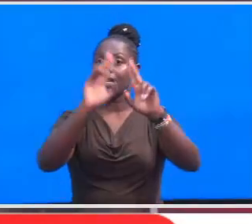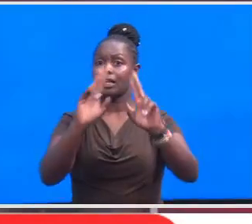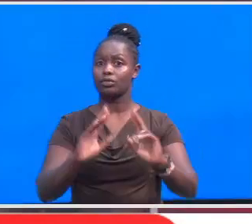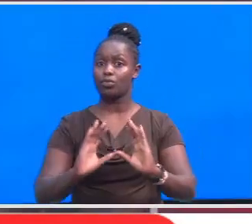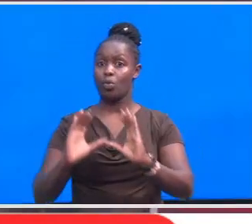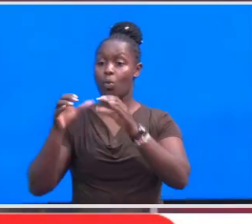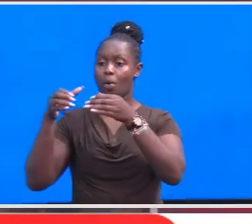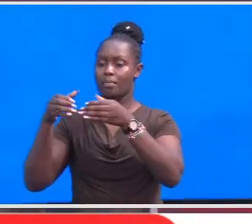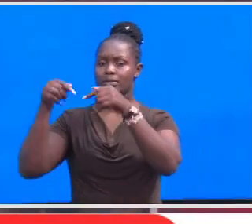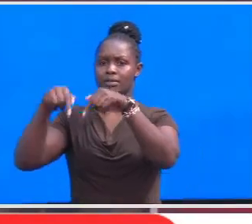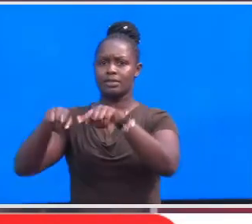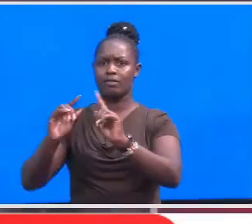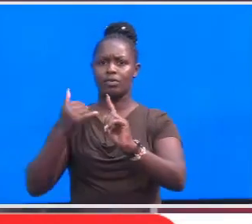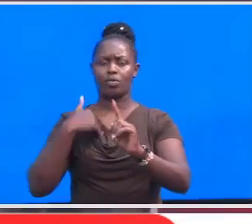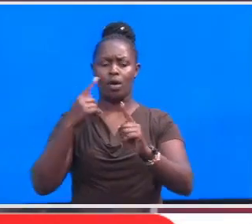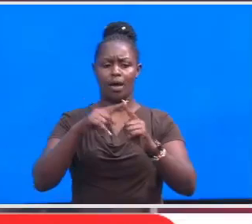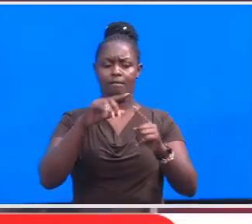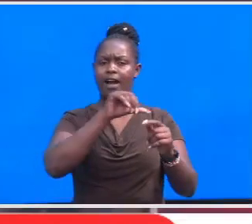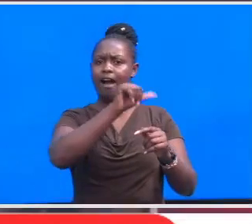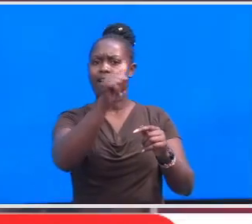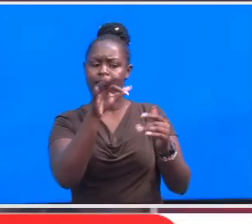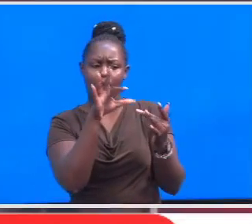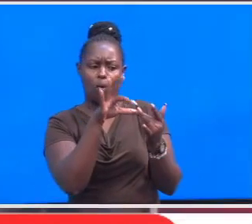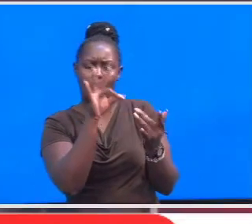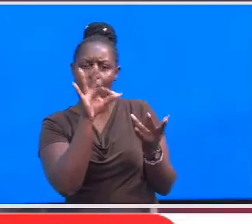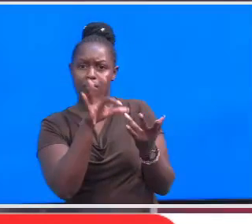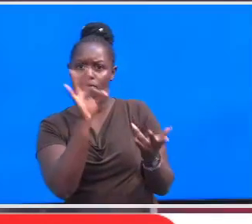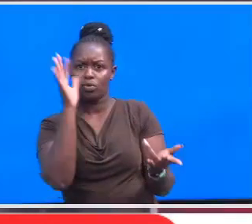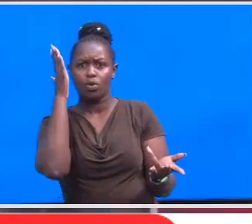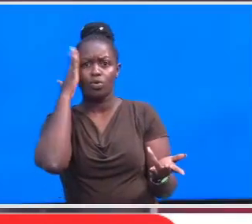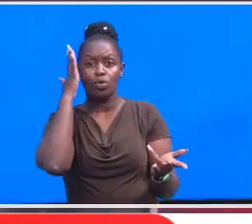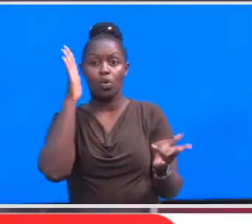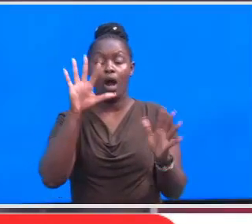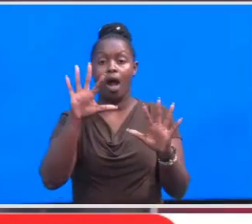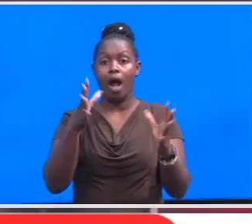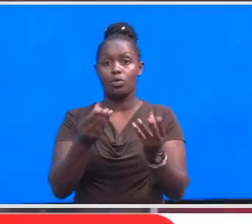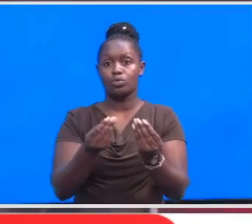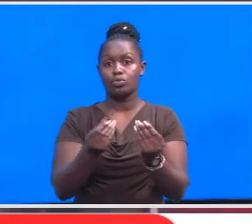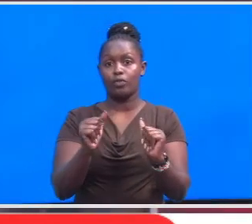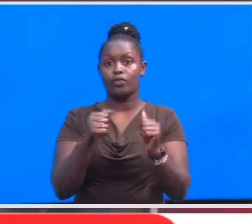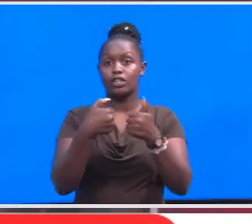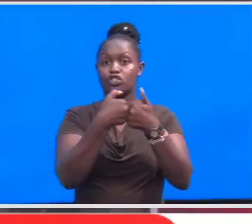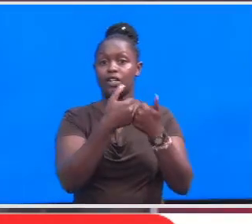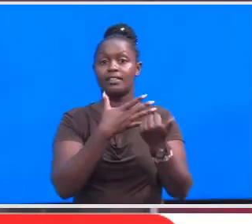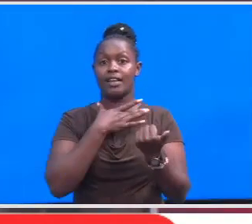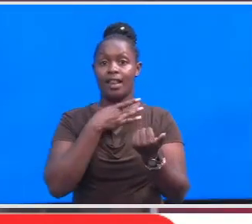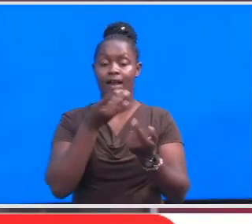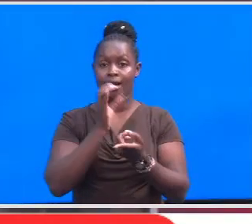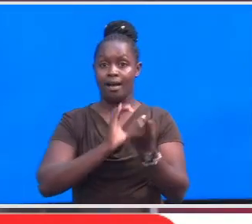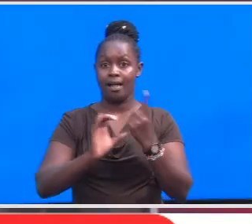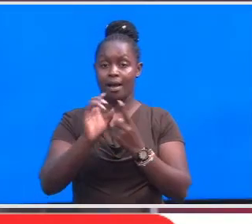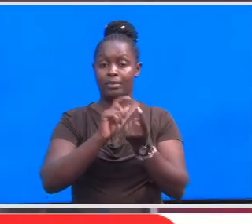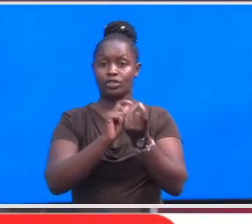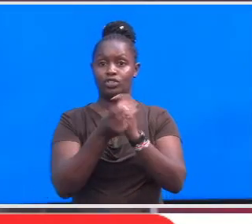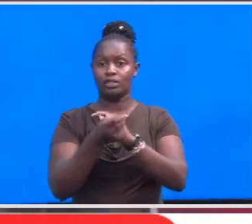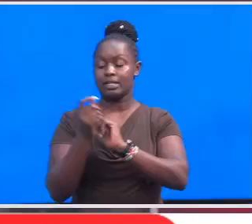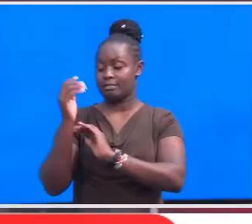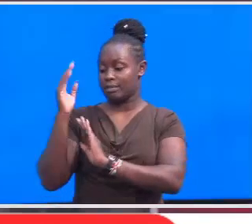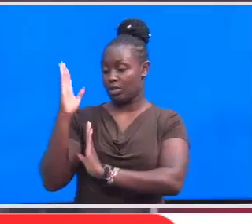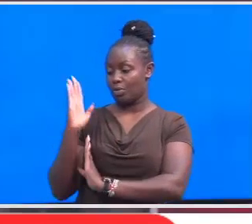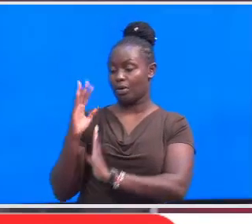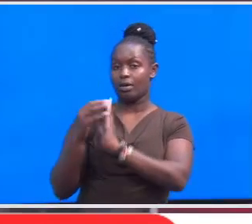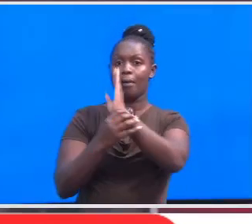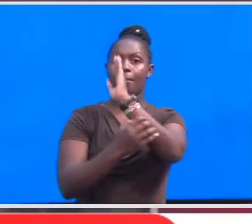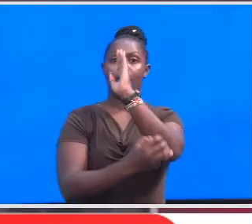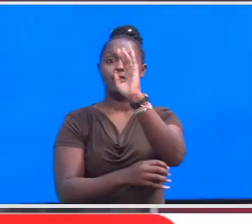with alternative solutions to global challenges such as climate change, insecurity and poverty.